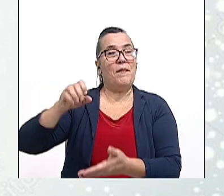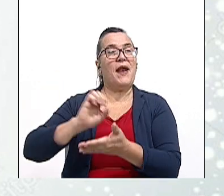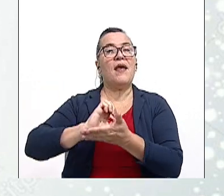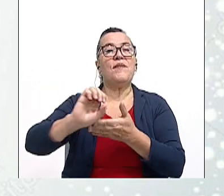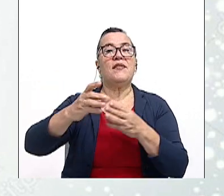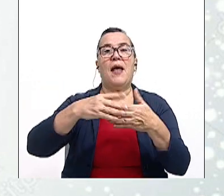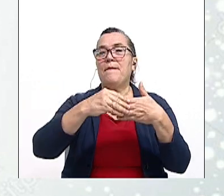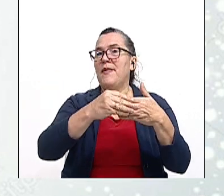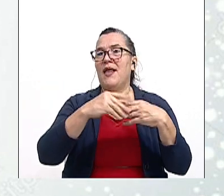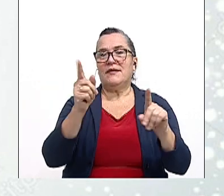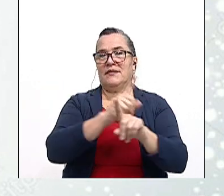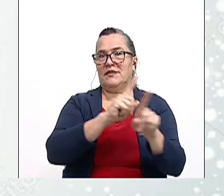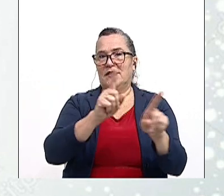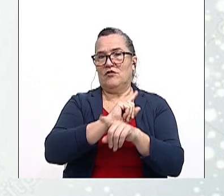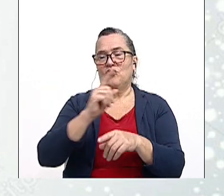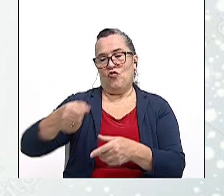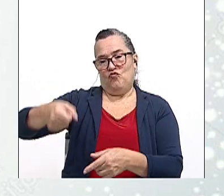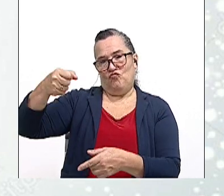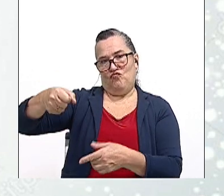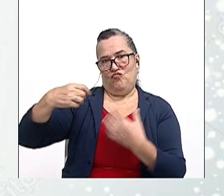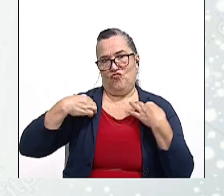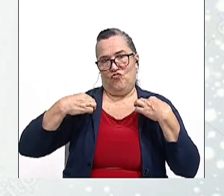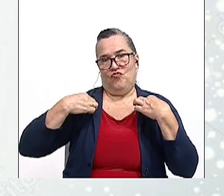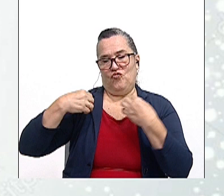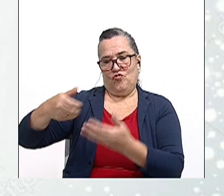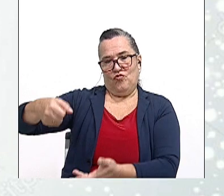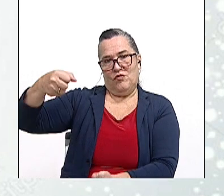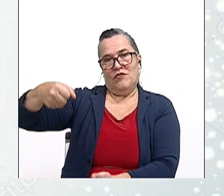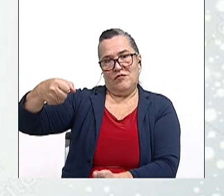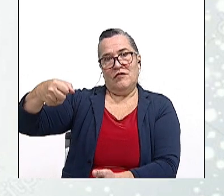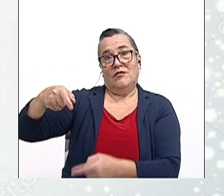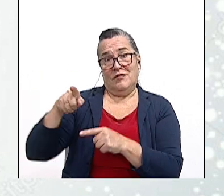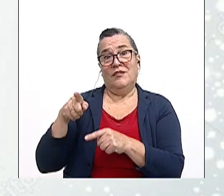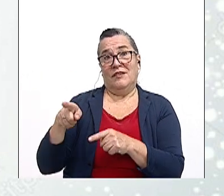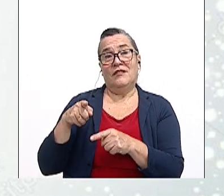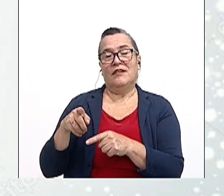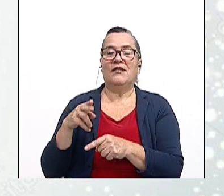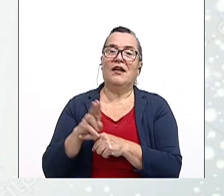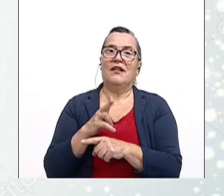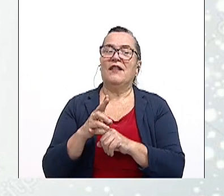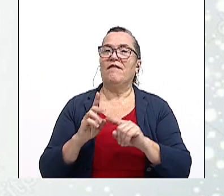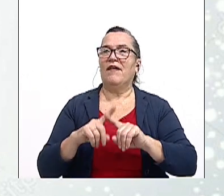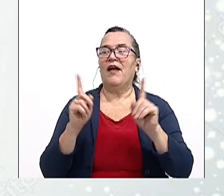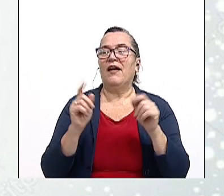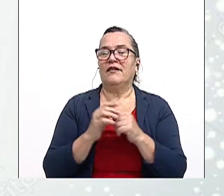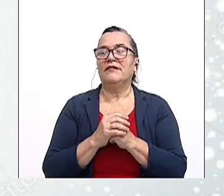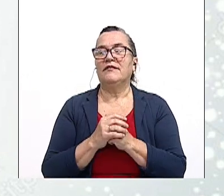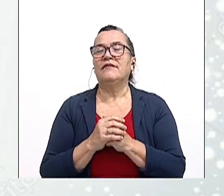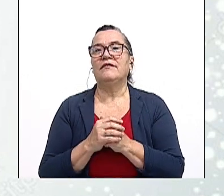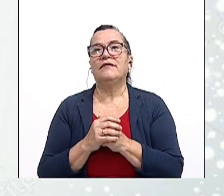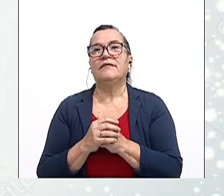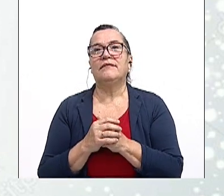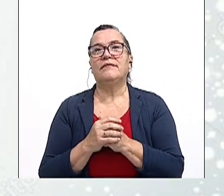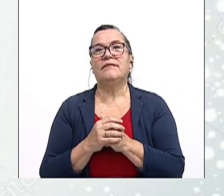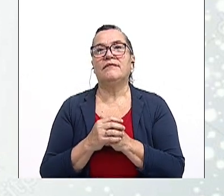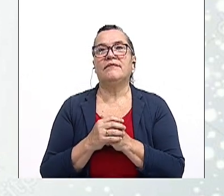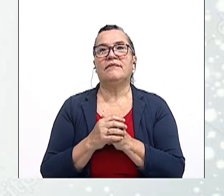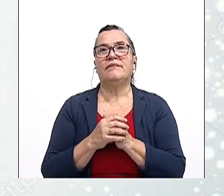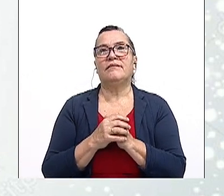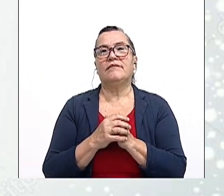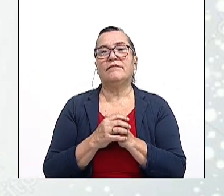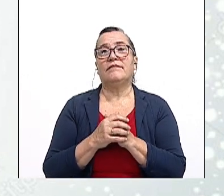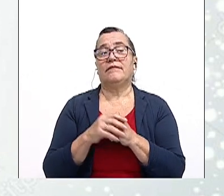using plastic bags. We are going to use now the cloth bags.